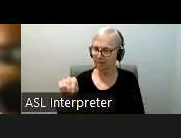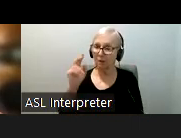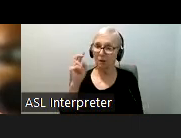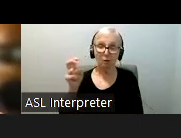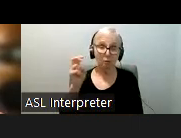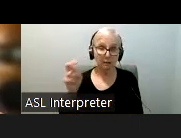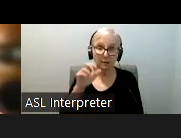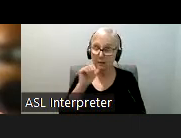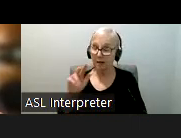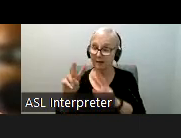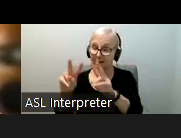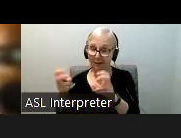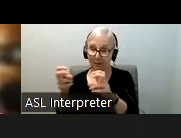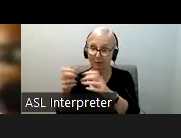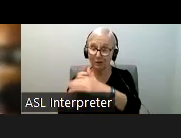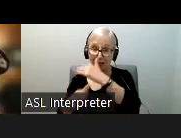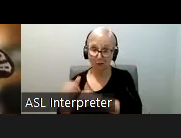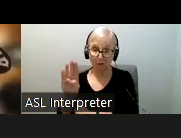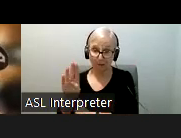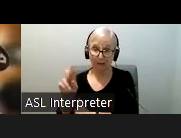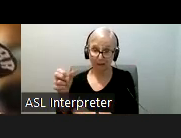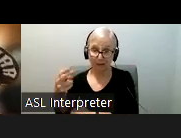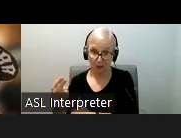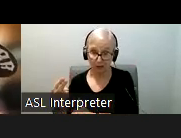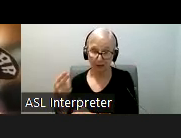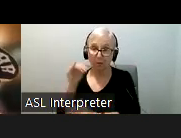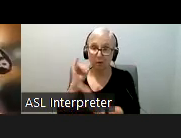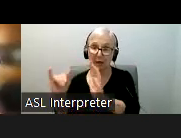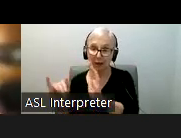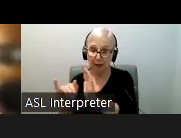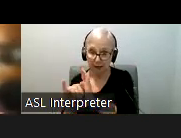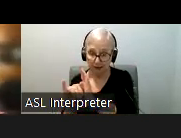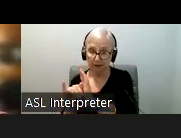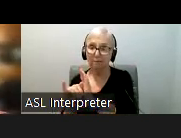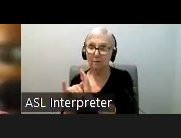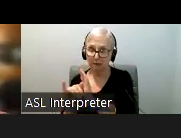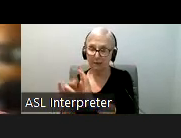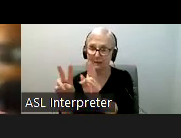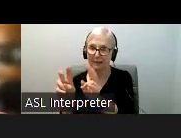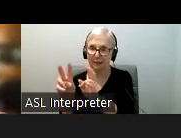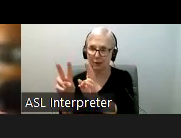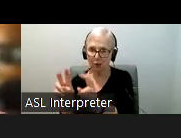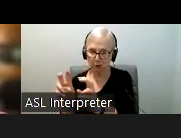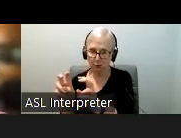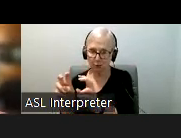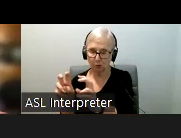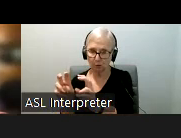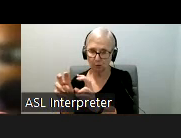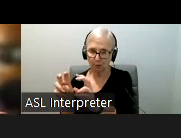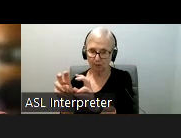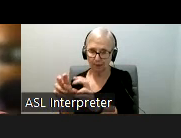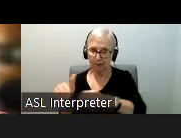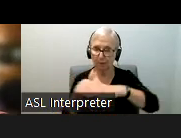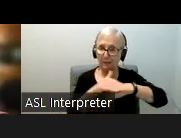that falls directly under BHA, it would be identifying that that's an issue that could be covered